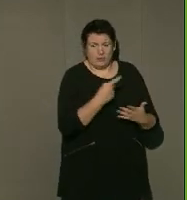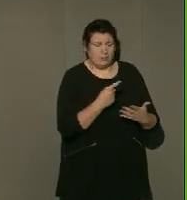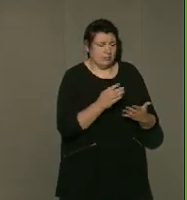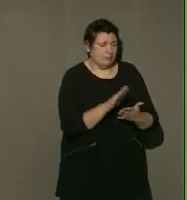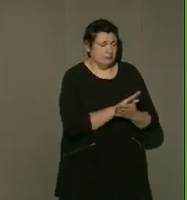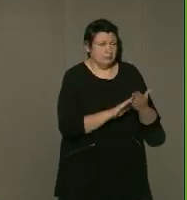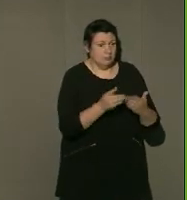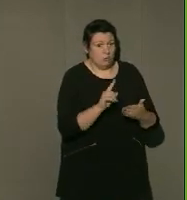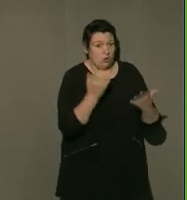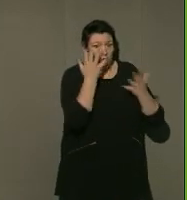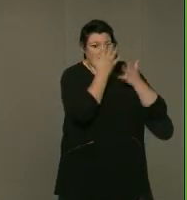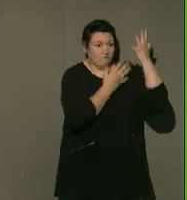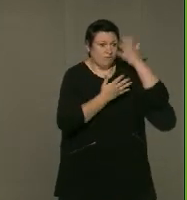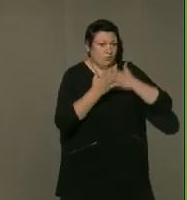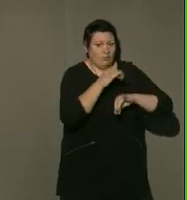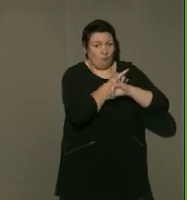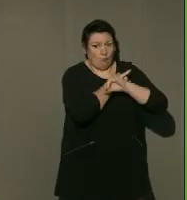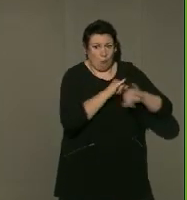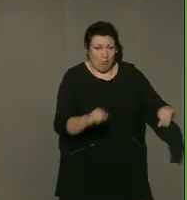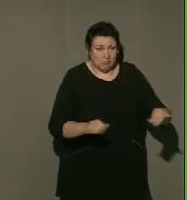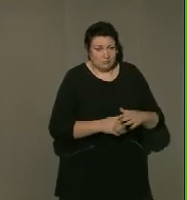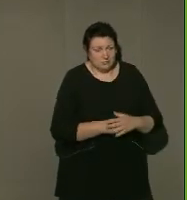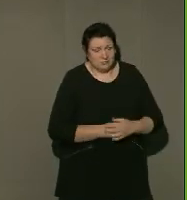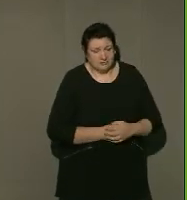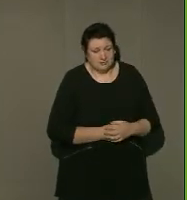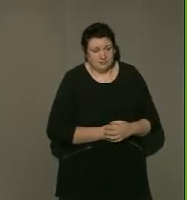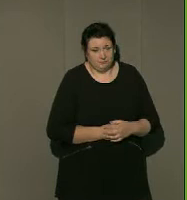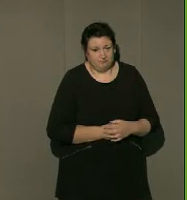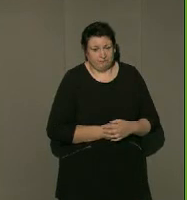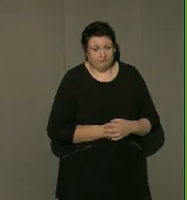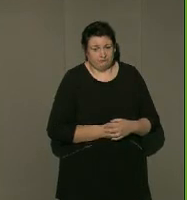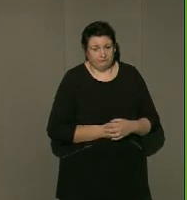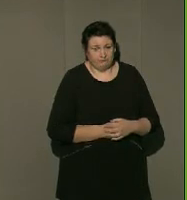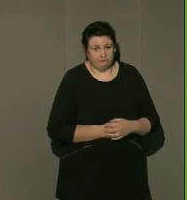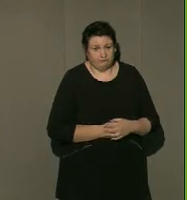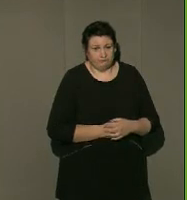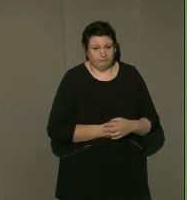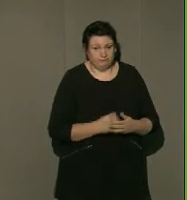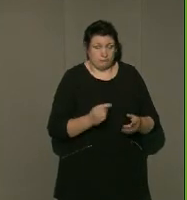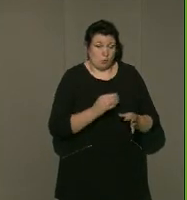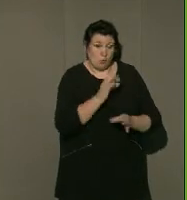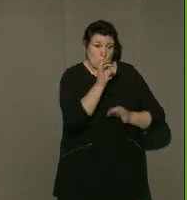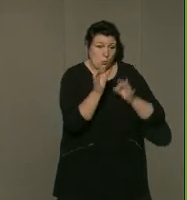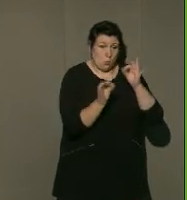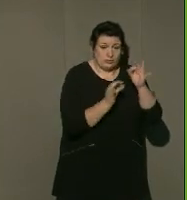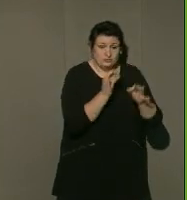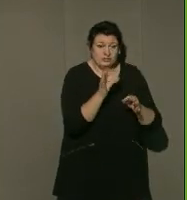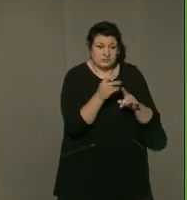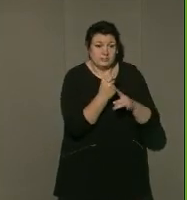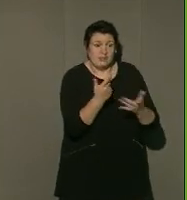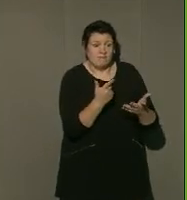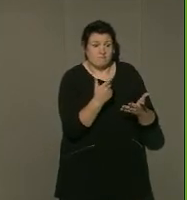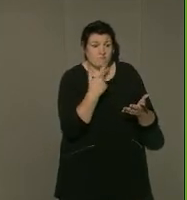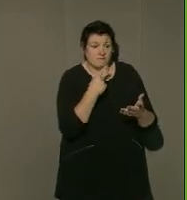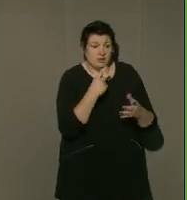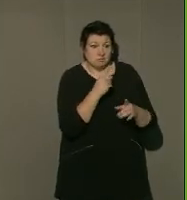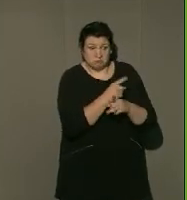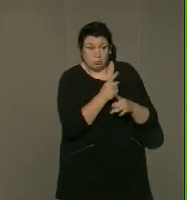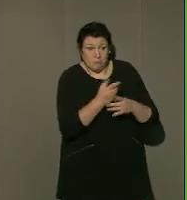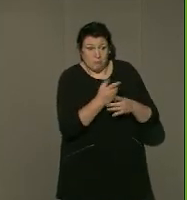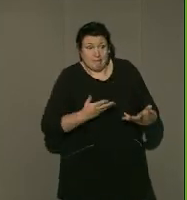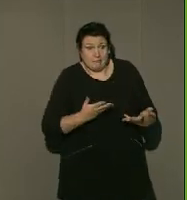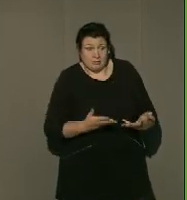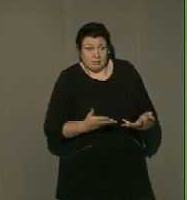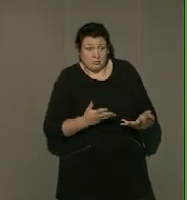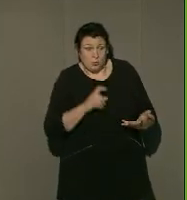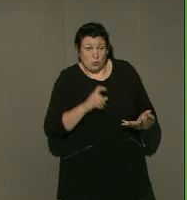confusing. There may be questions you have, and if they come up in the debate, we will do our best to